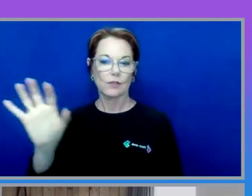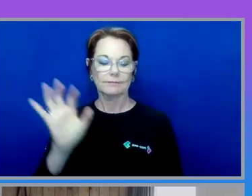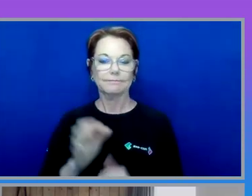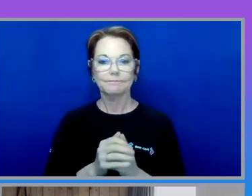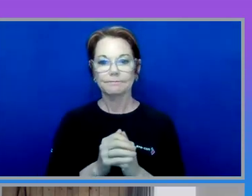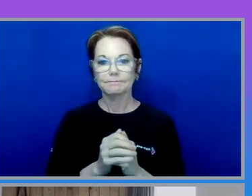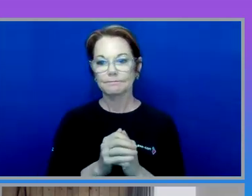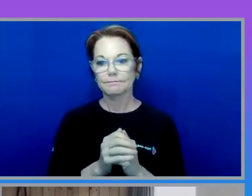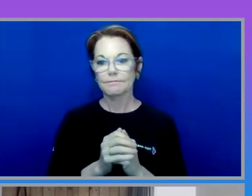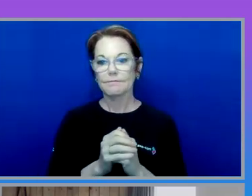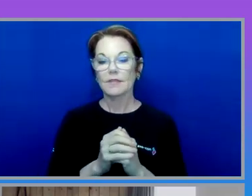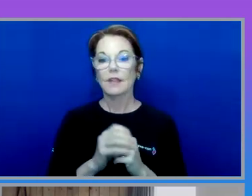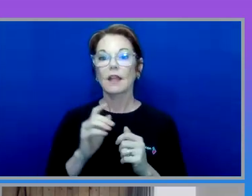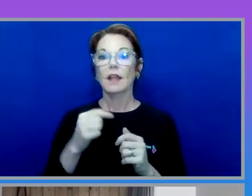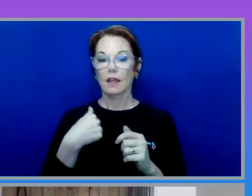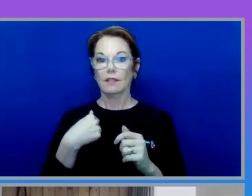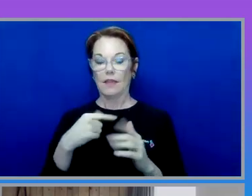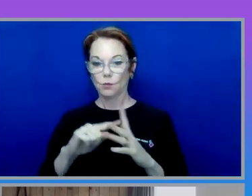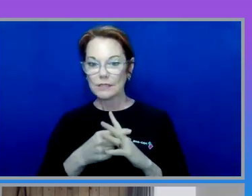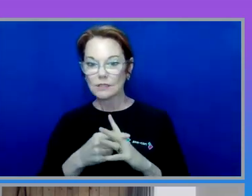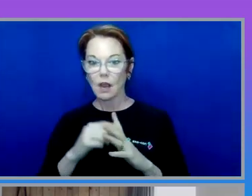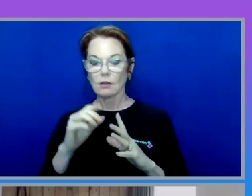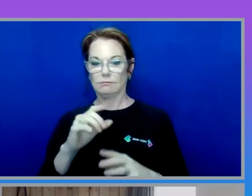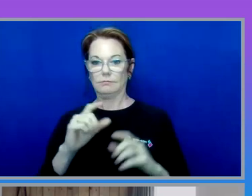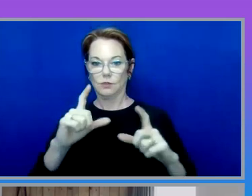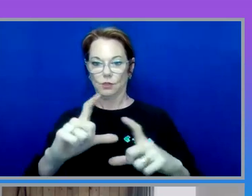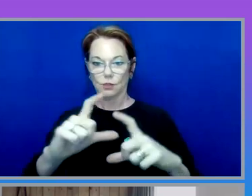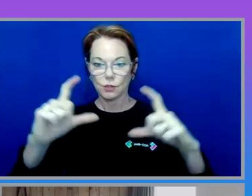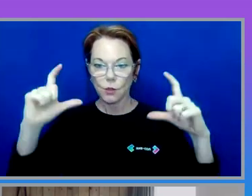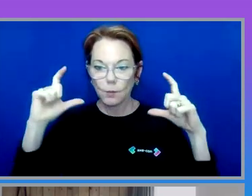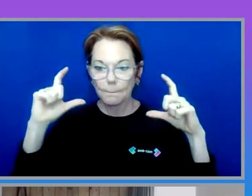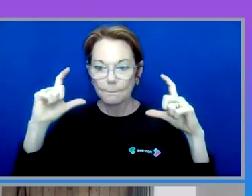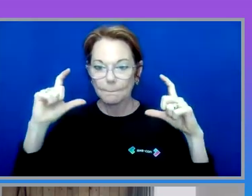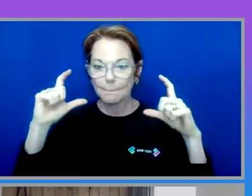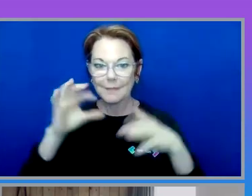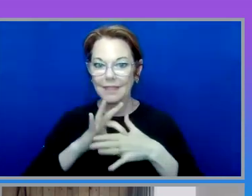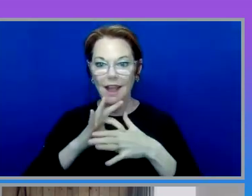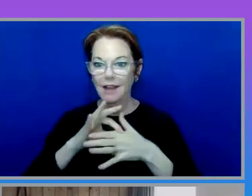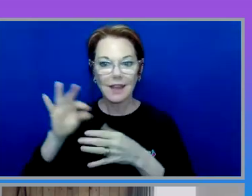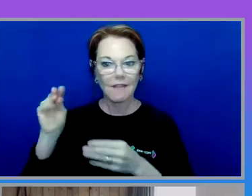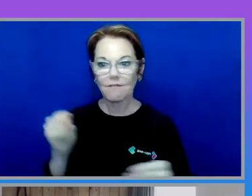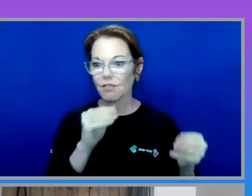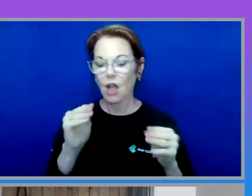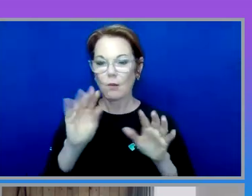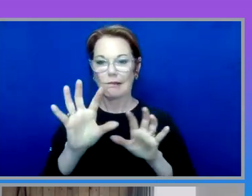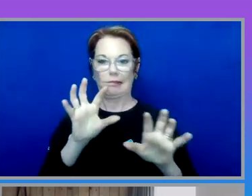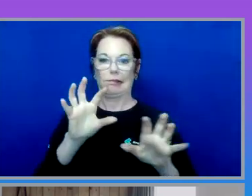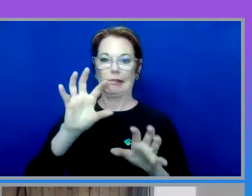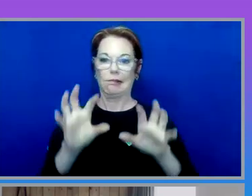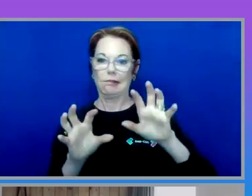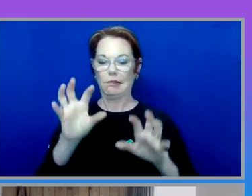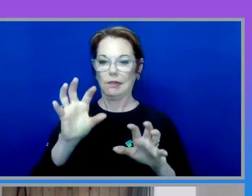But once we start using our browser zoom to zoom in, the content doesn't reflow. It starts to become clipped